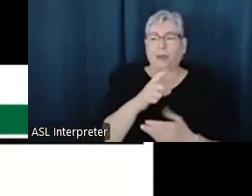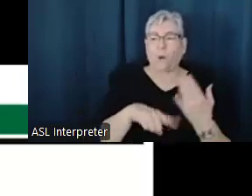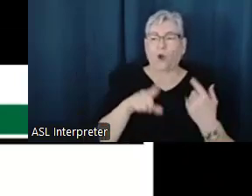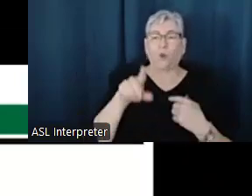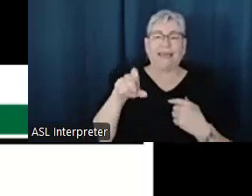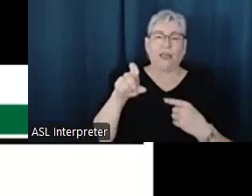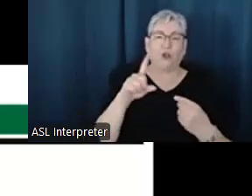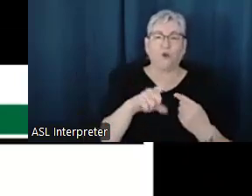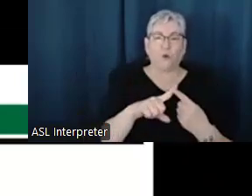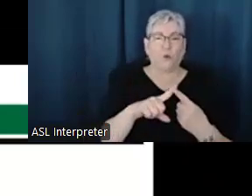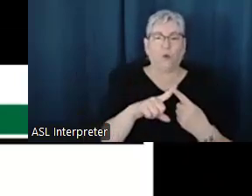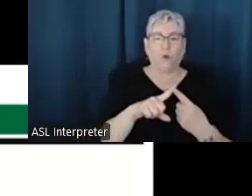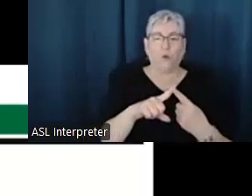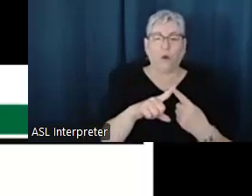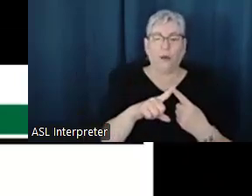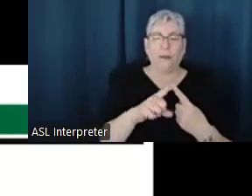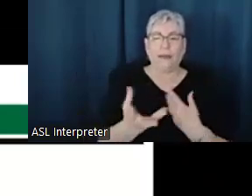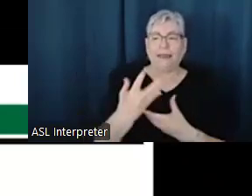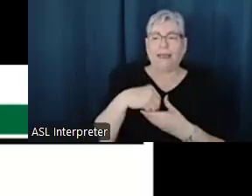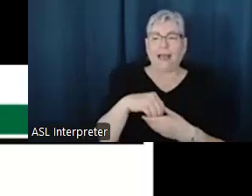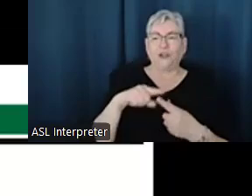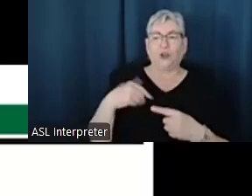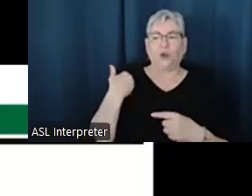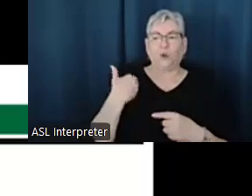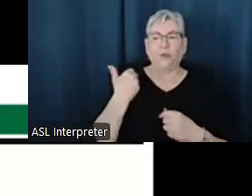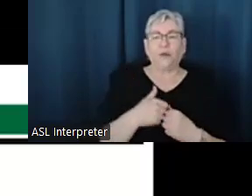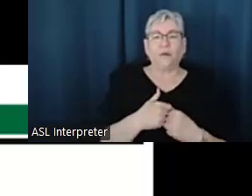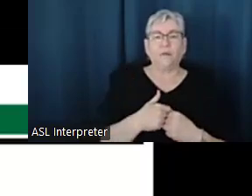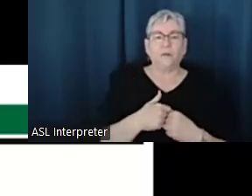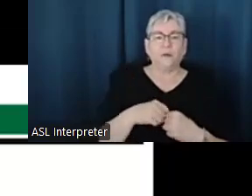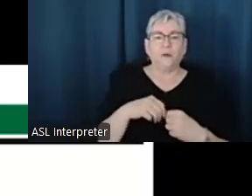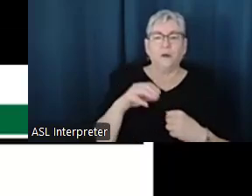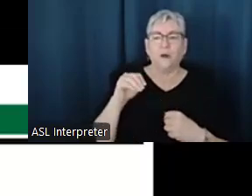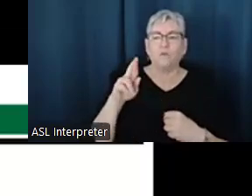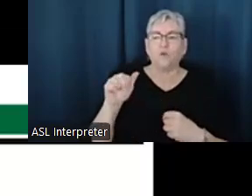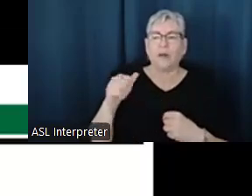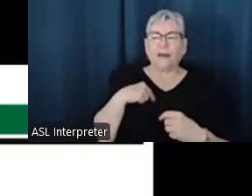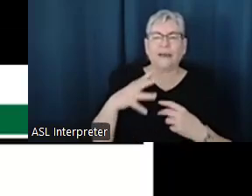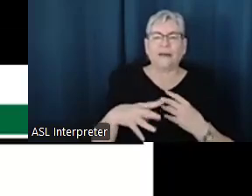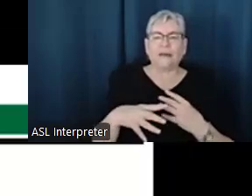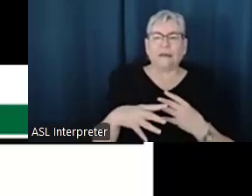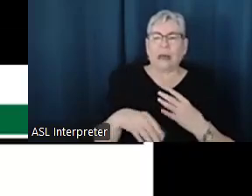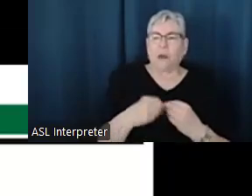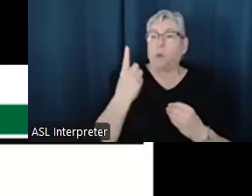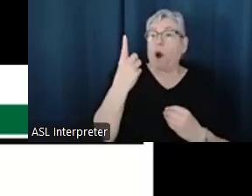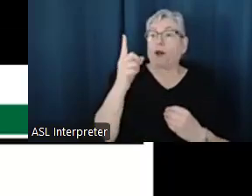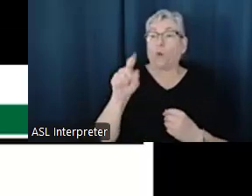engage youth. And so, Maria, I think we can fit in a question.